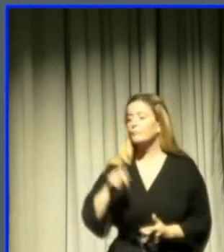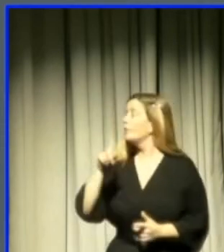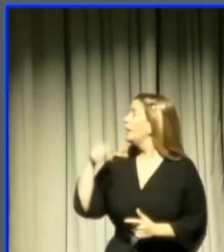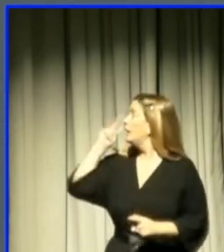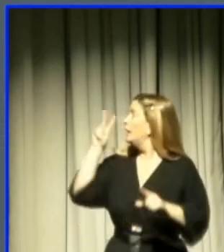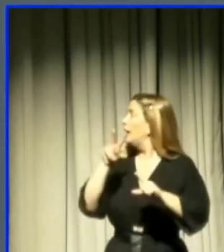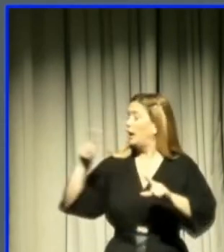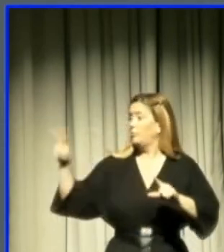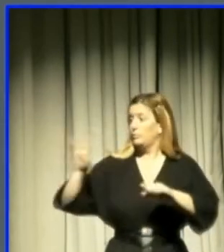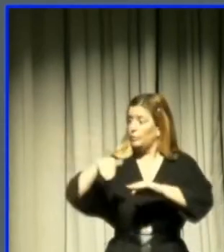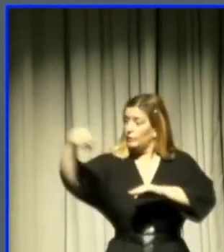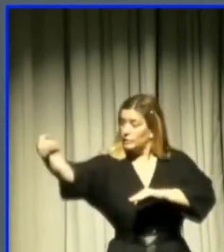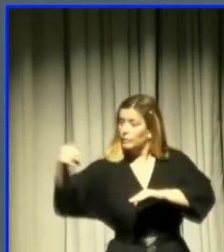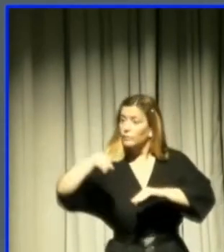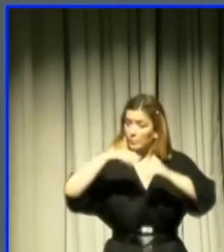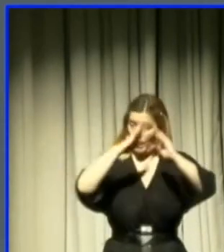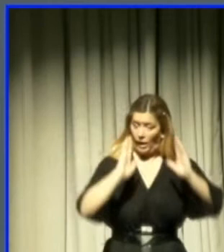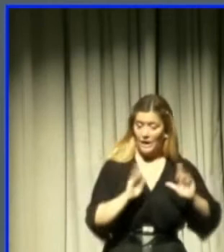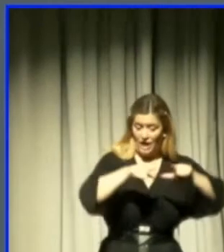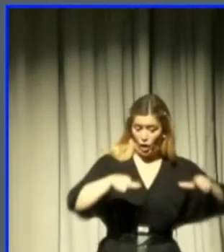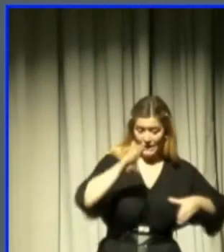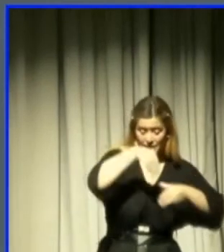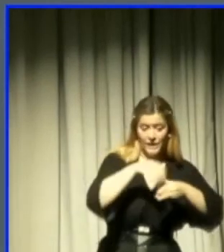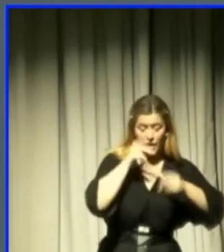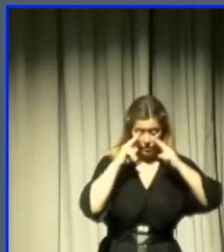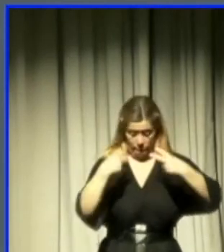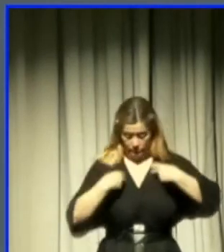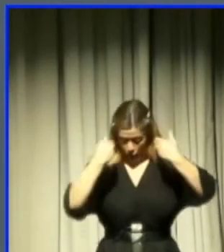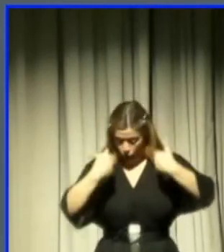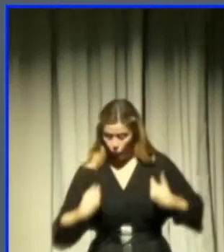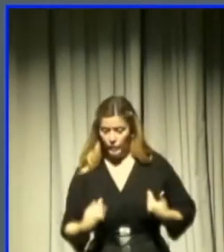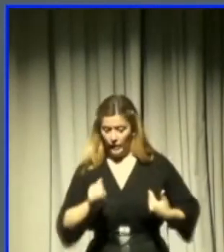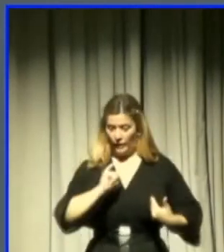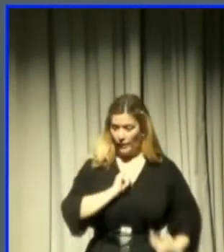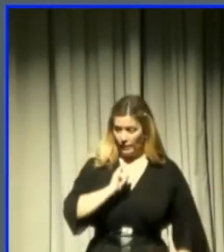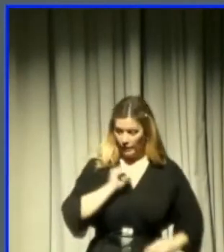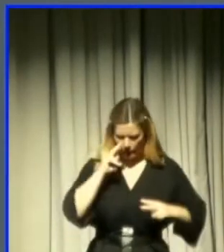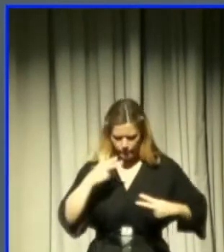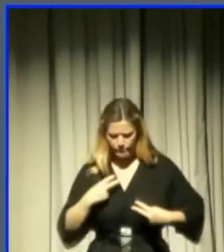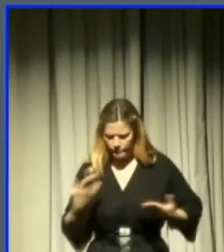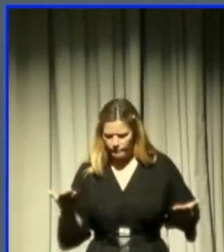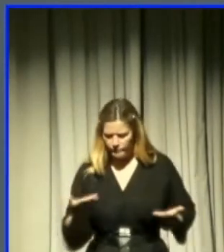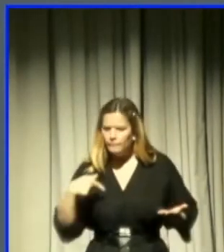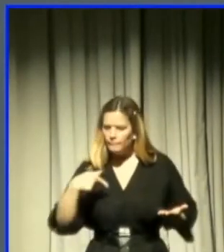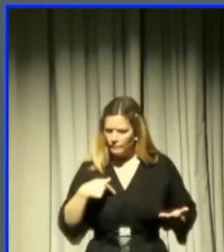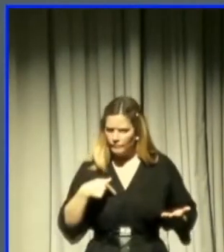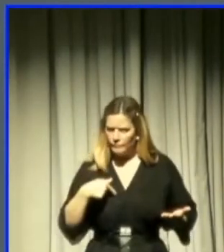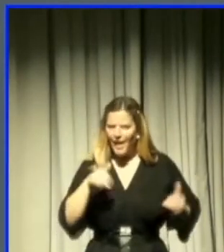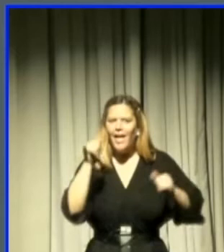at our bodies and our identities. This is another phenomenon on Instagram. It's a subculture of